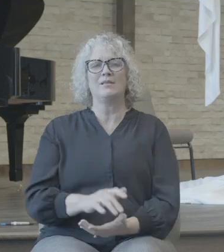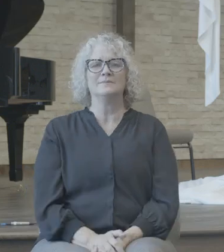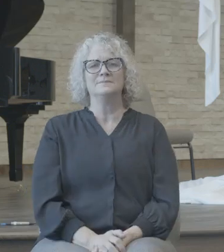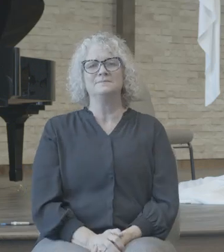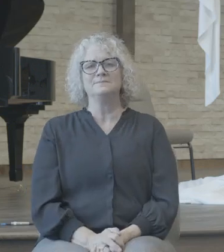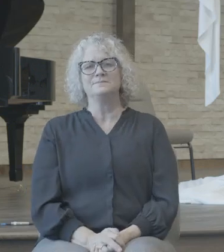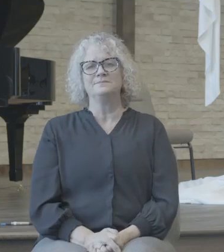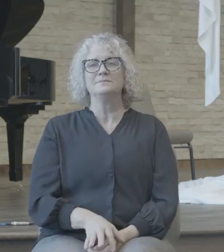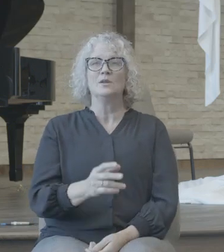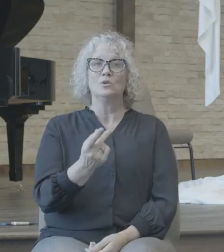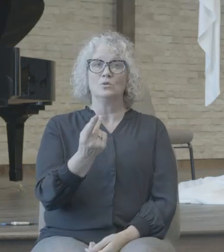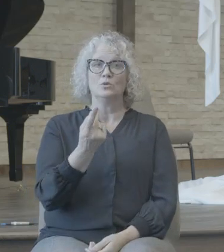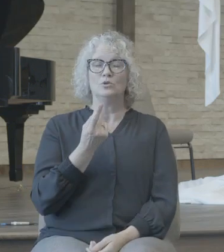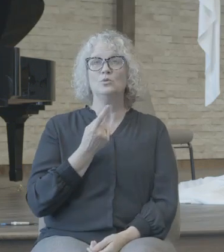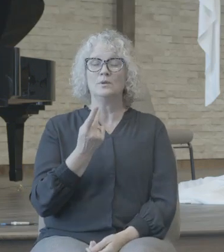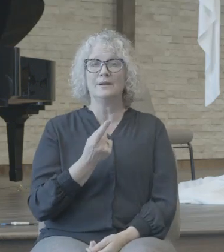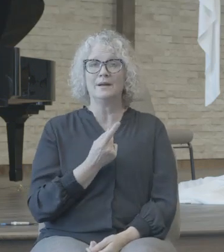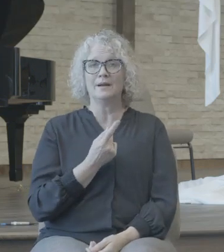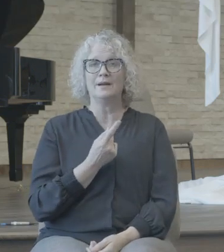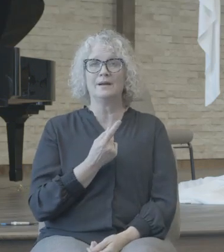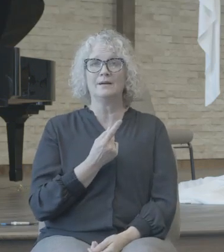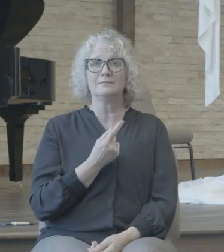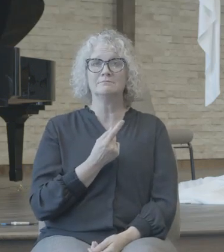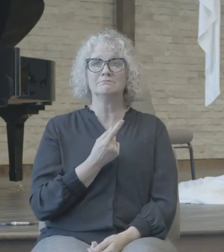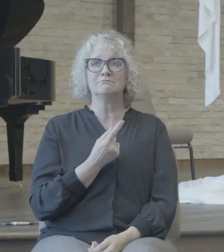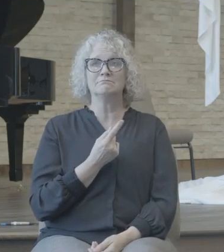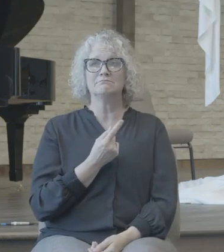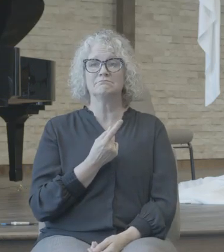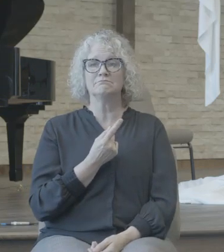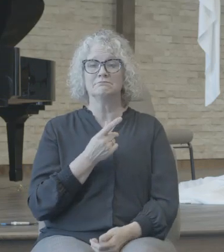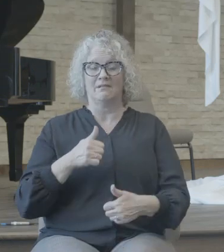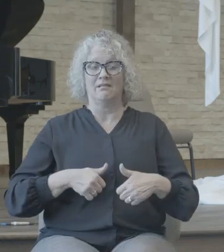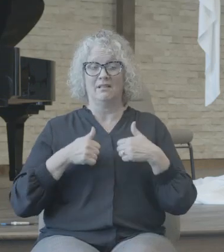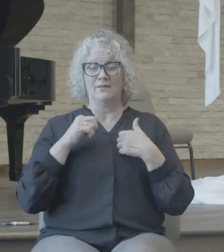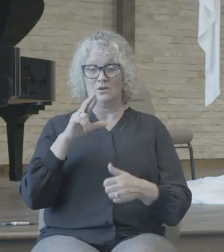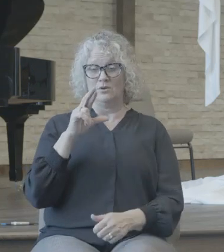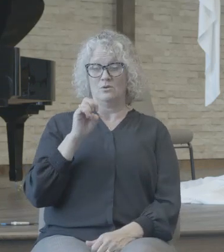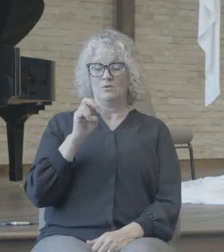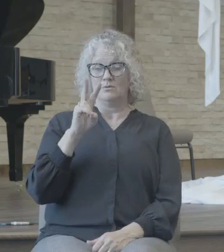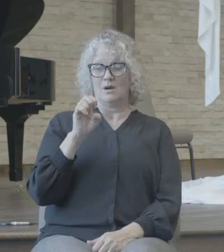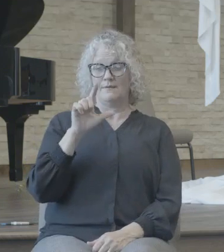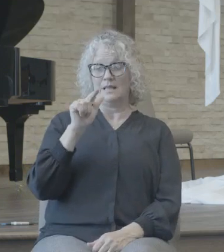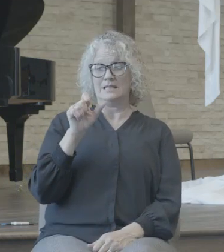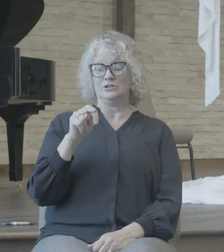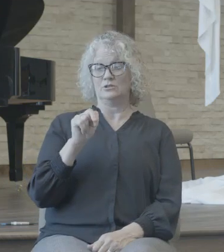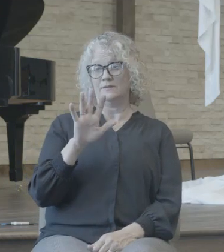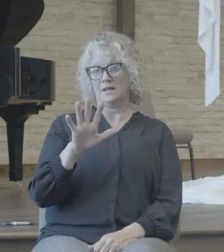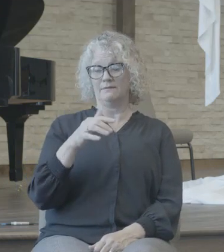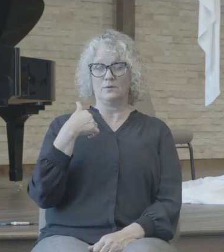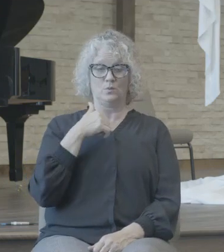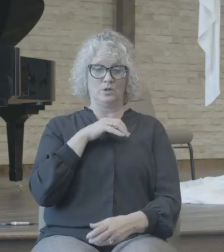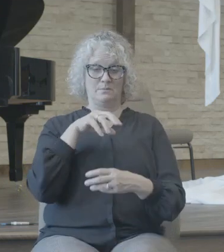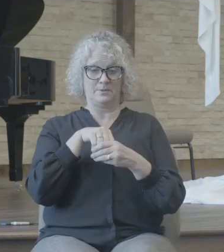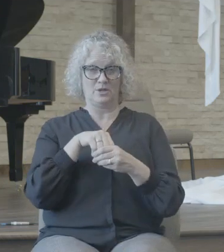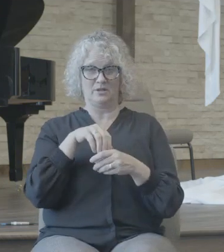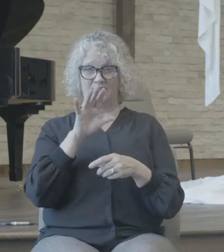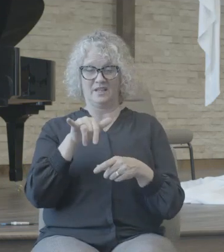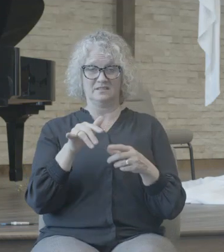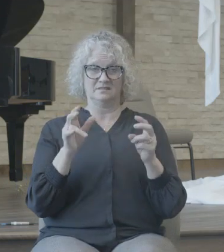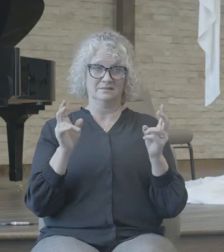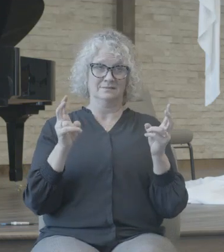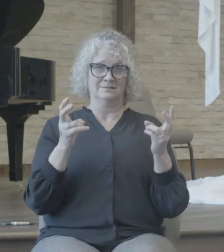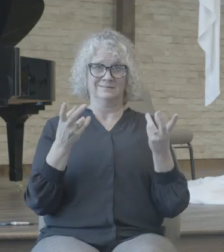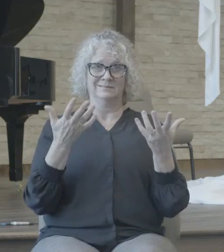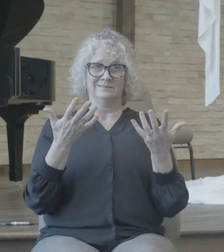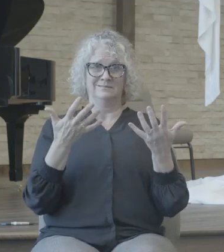You and I are in Revelation 5. We are part of this crowd of believers